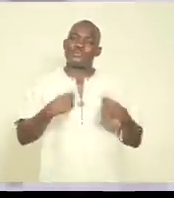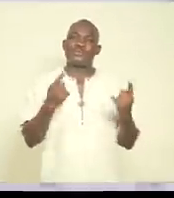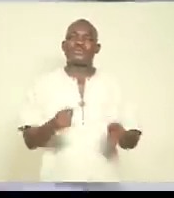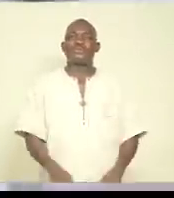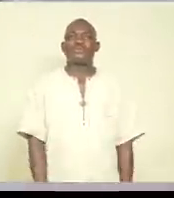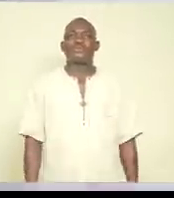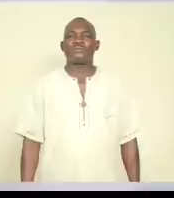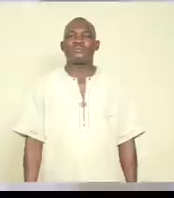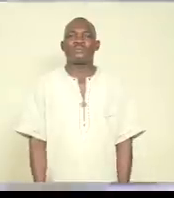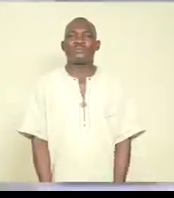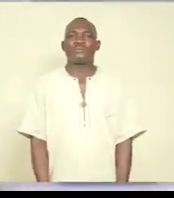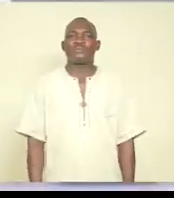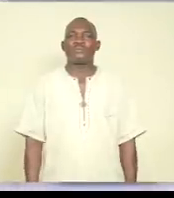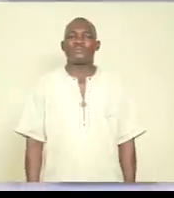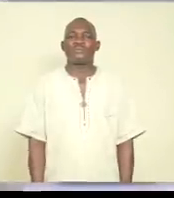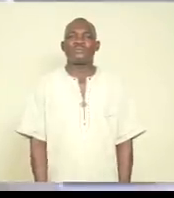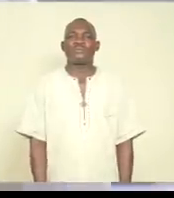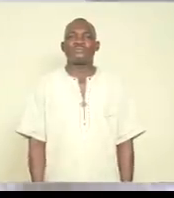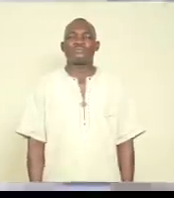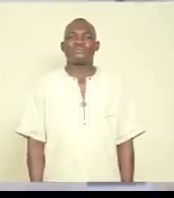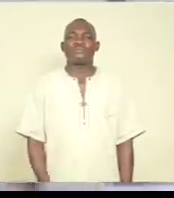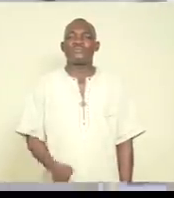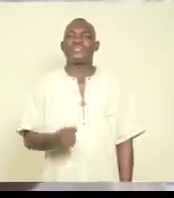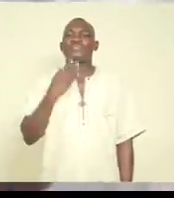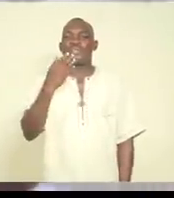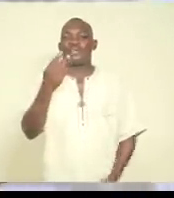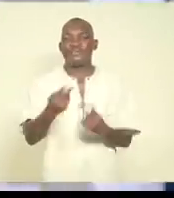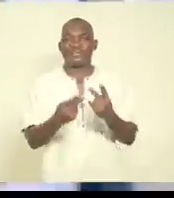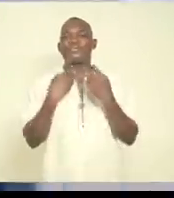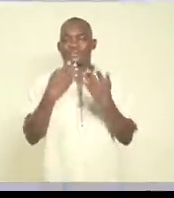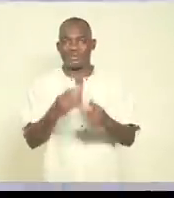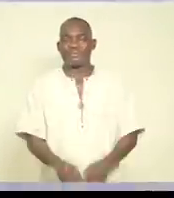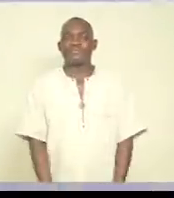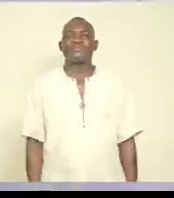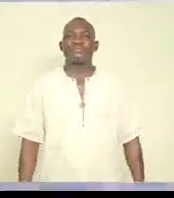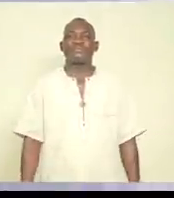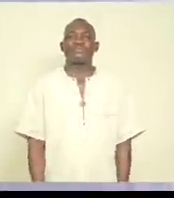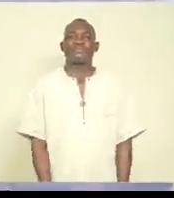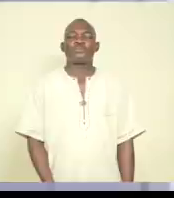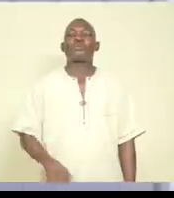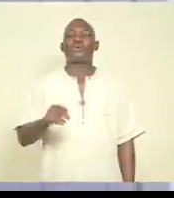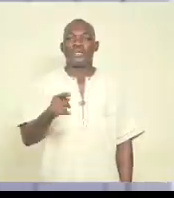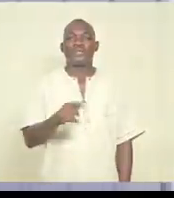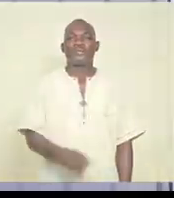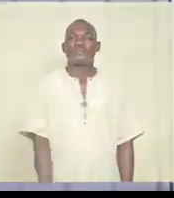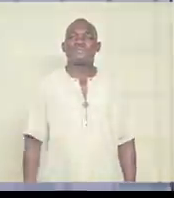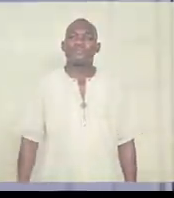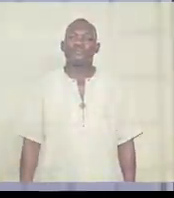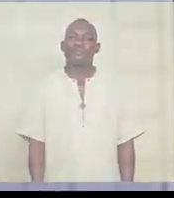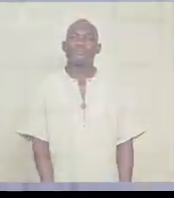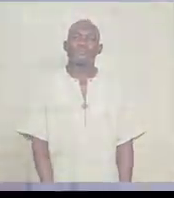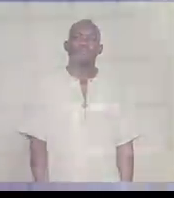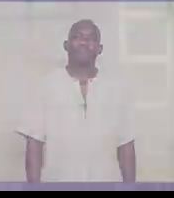yourself to sleep in the night. Make sure you win. I will see about that.